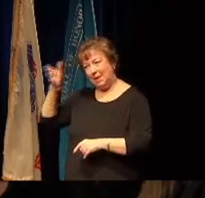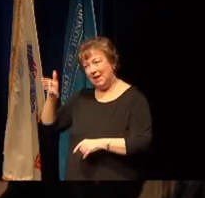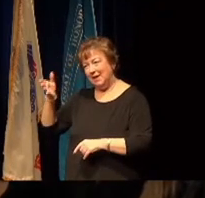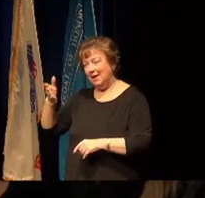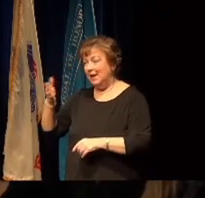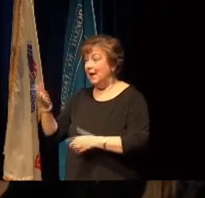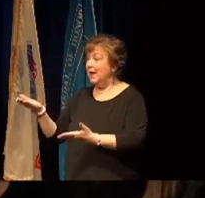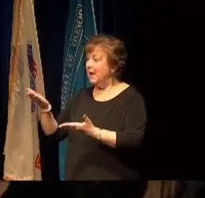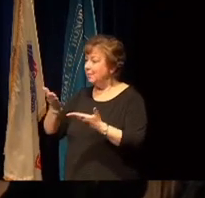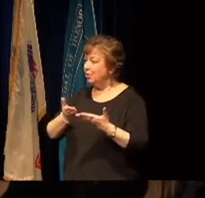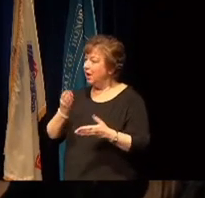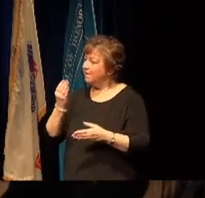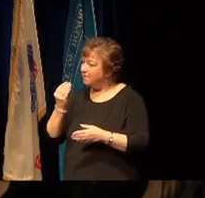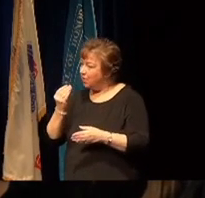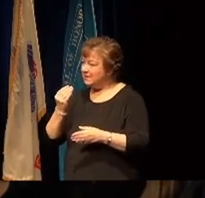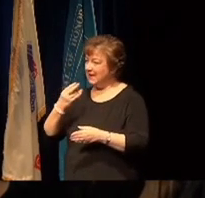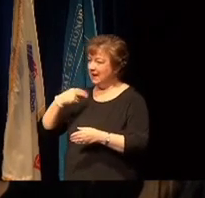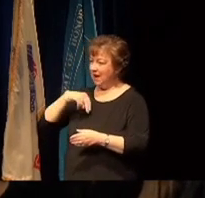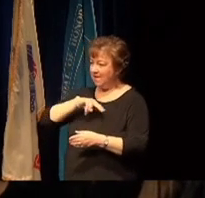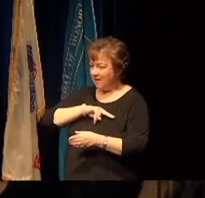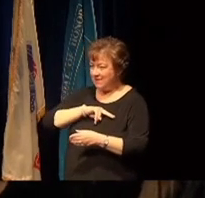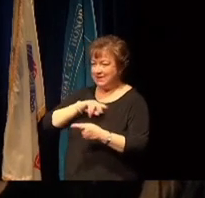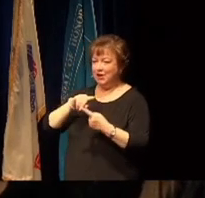all 14 of us to Chuck E. Cheese.